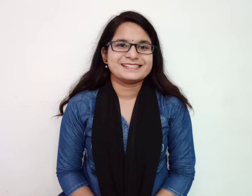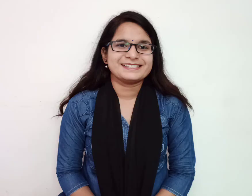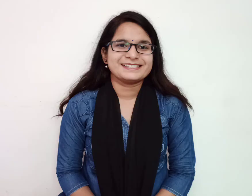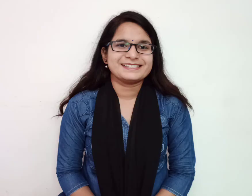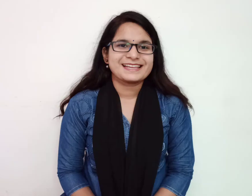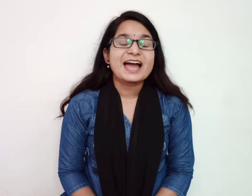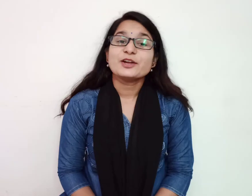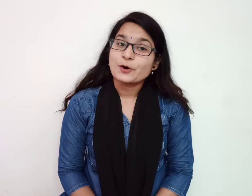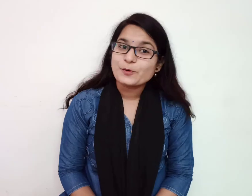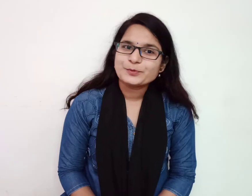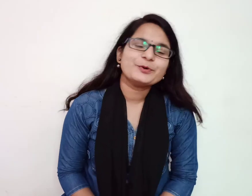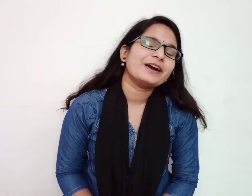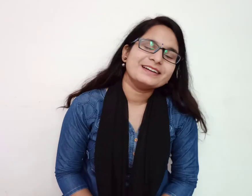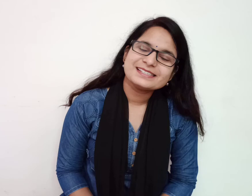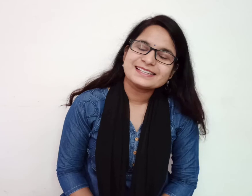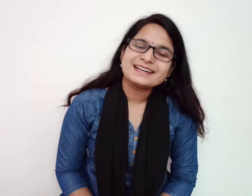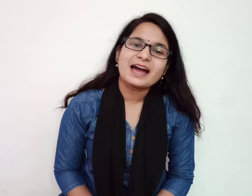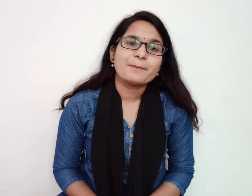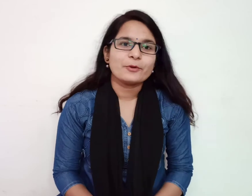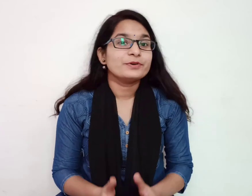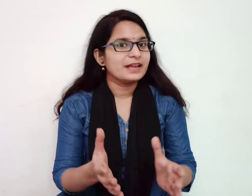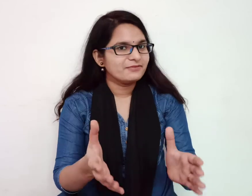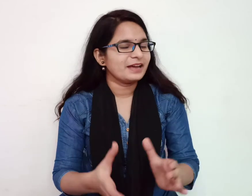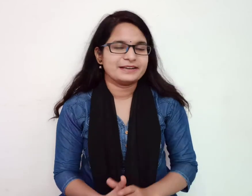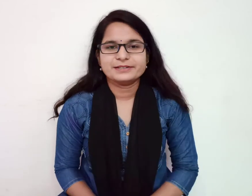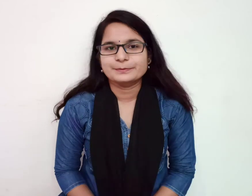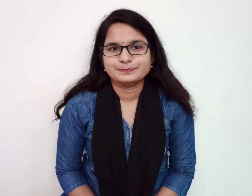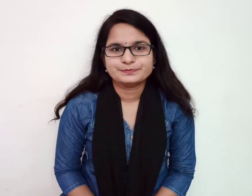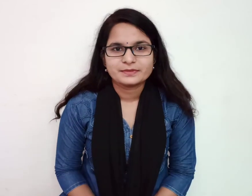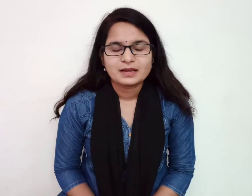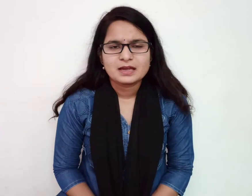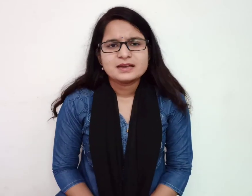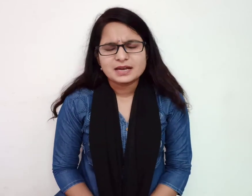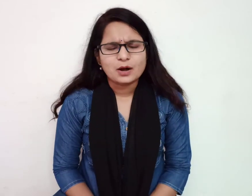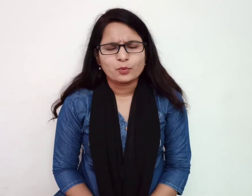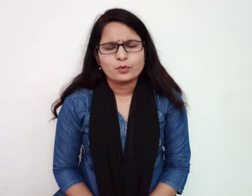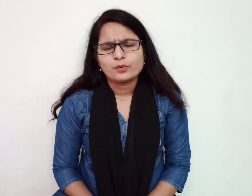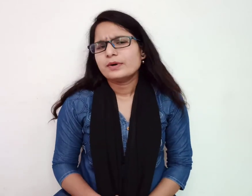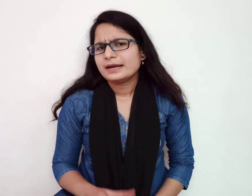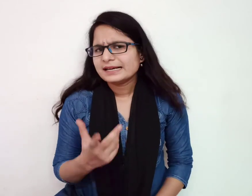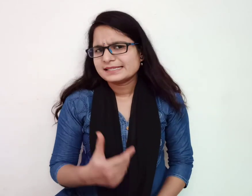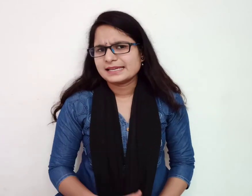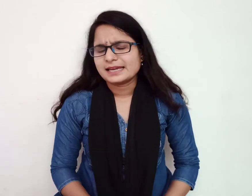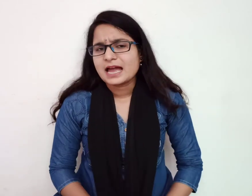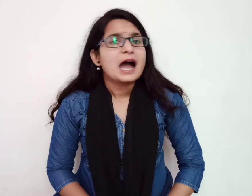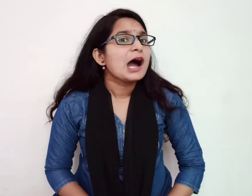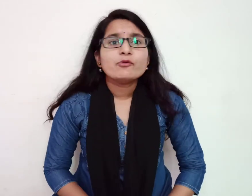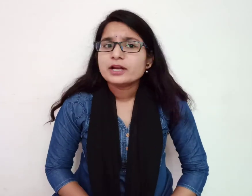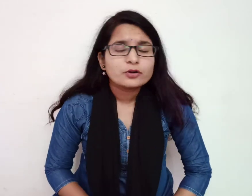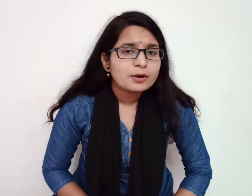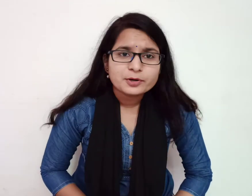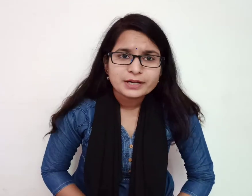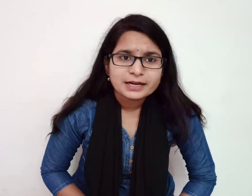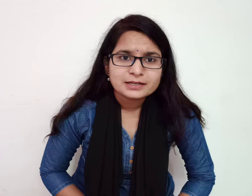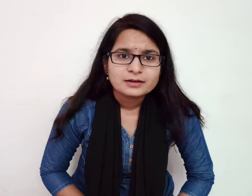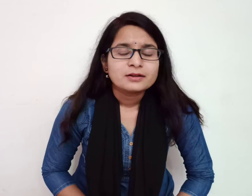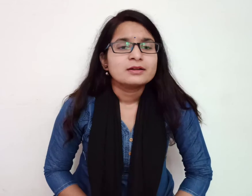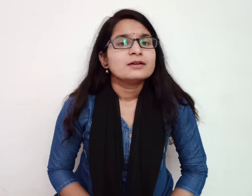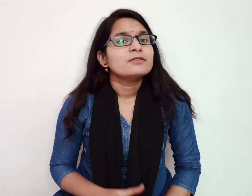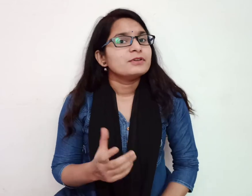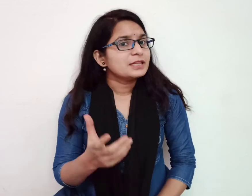So students, I hope you understand about deaf and dumb. Now, let's see how will you